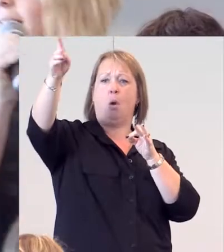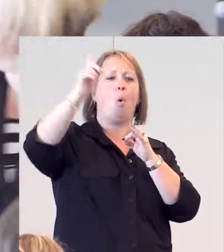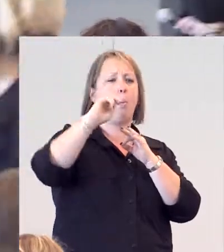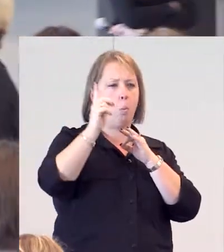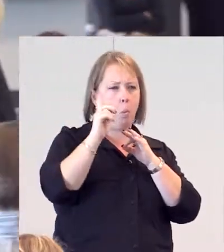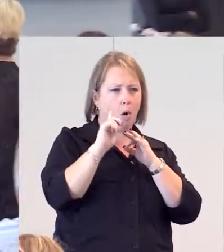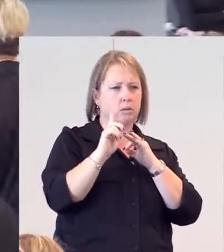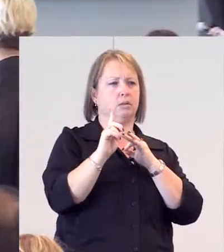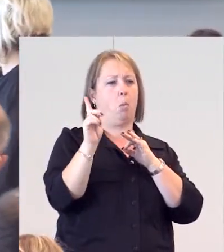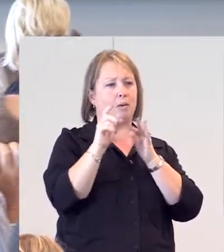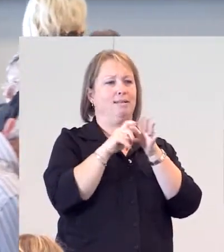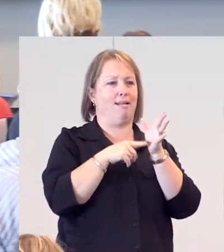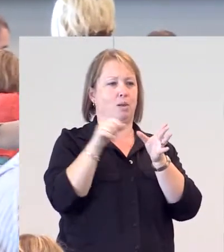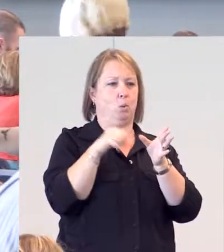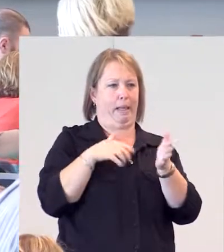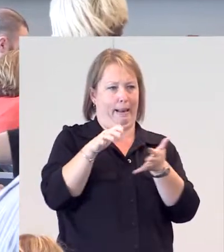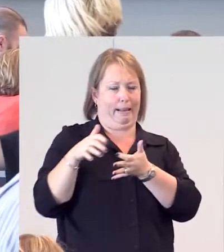collecting?